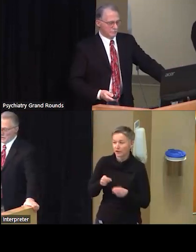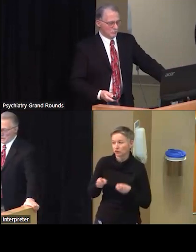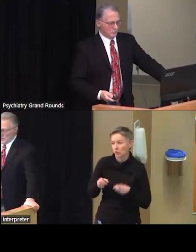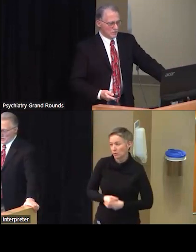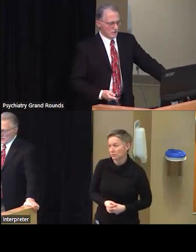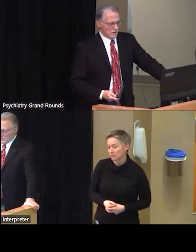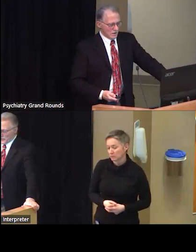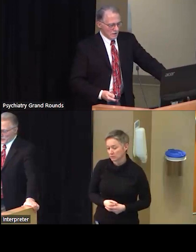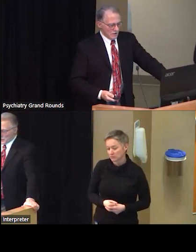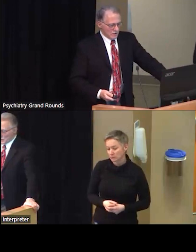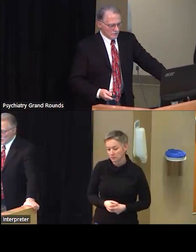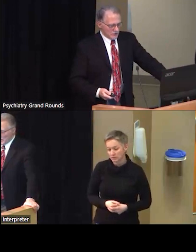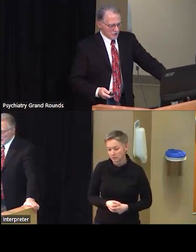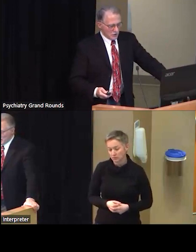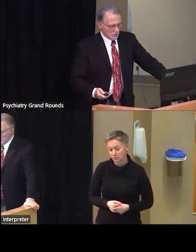it.